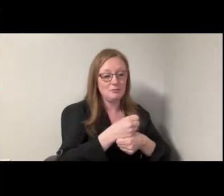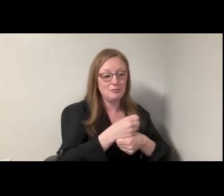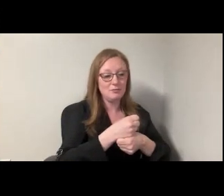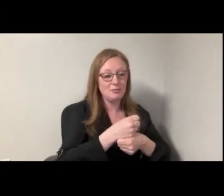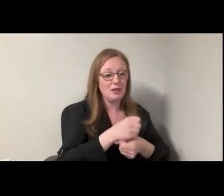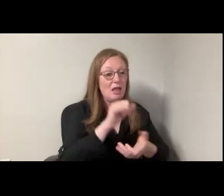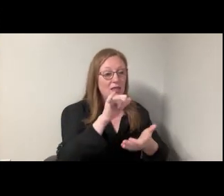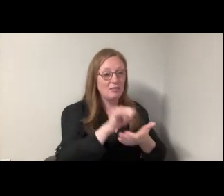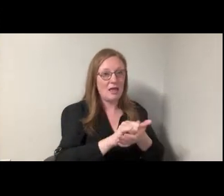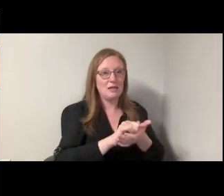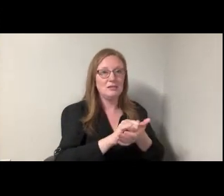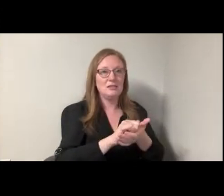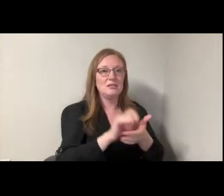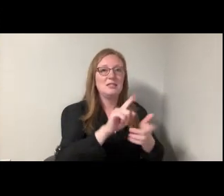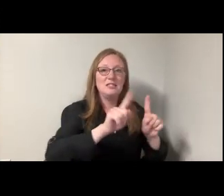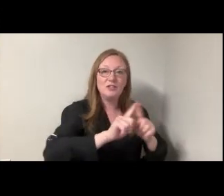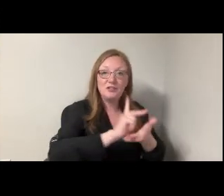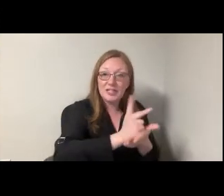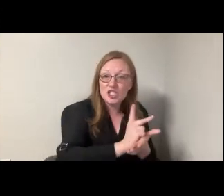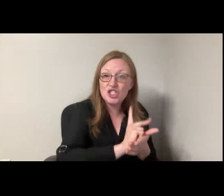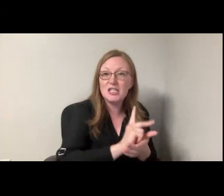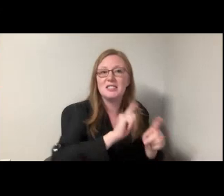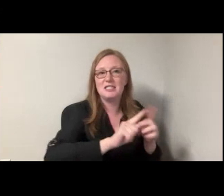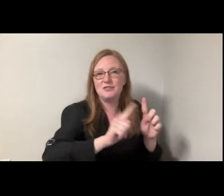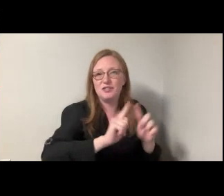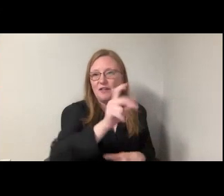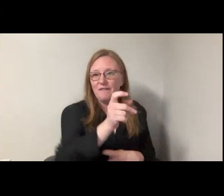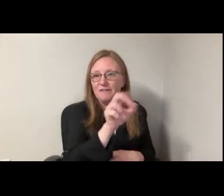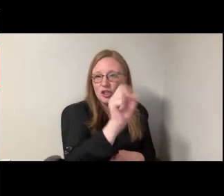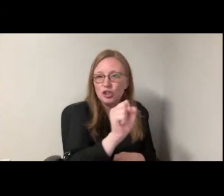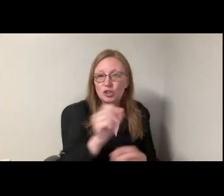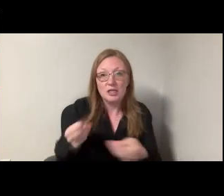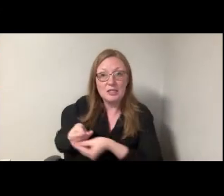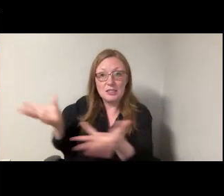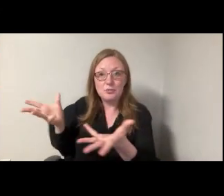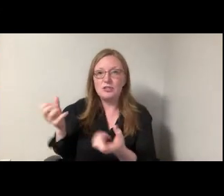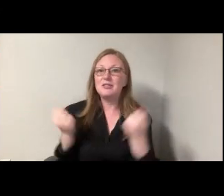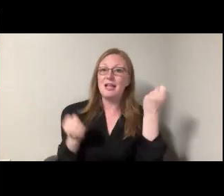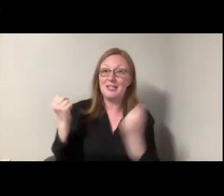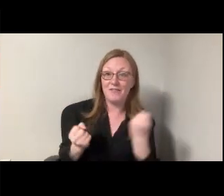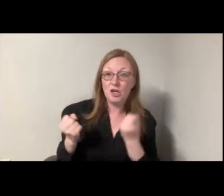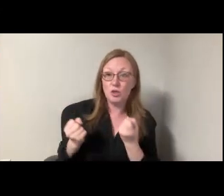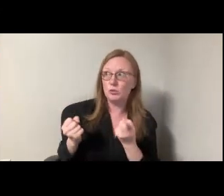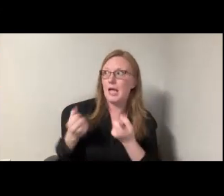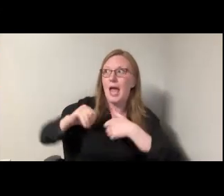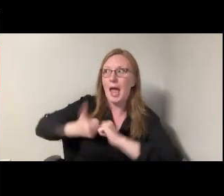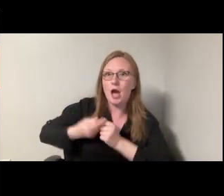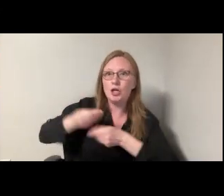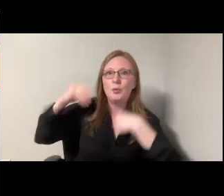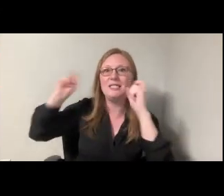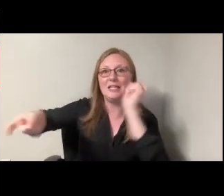is field kitchens and vendors, and distribution is vehicles and getting it out. They're completely different vehicles,